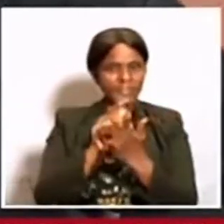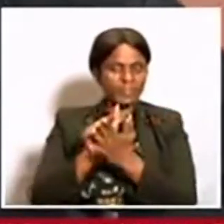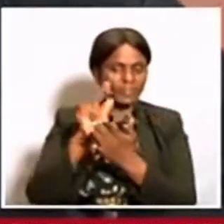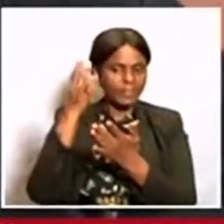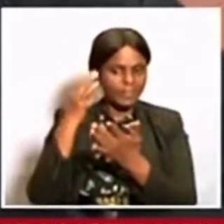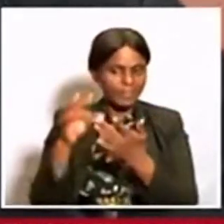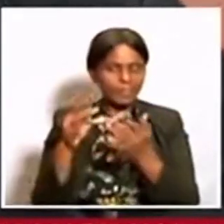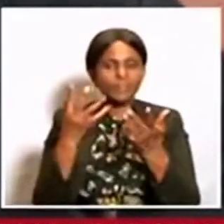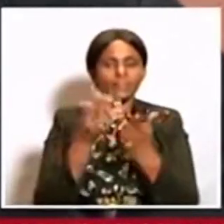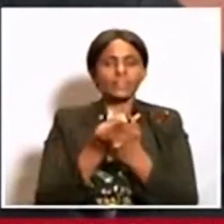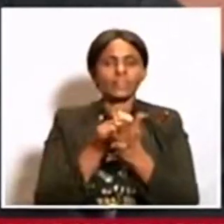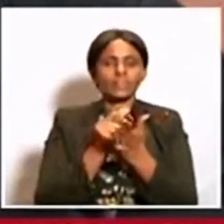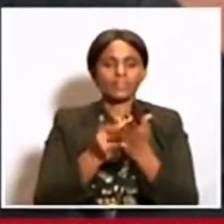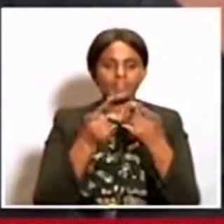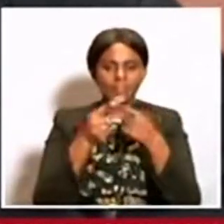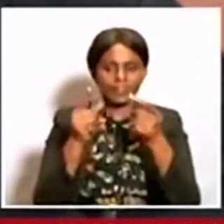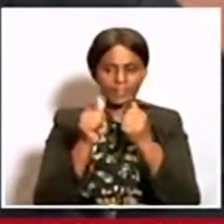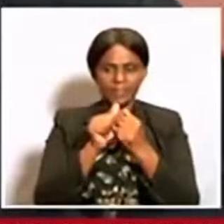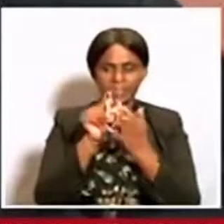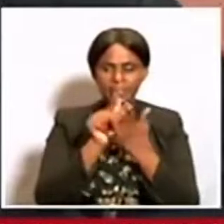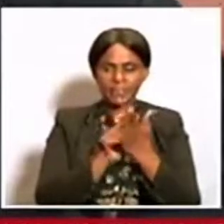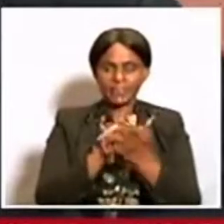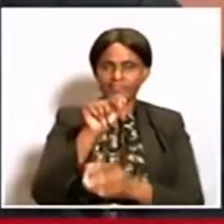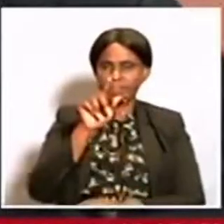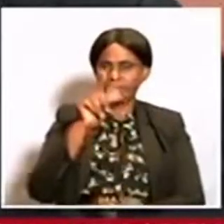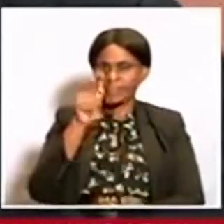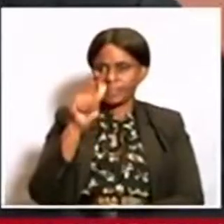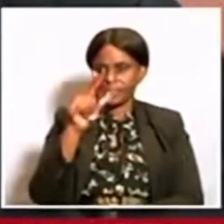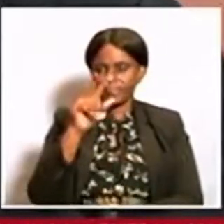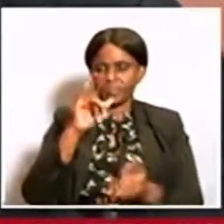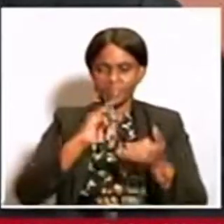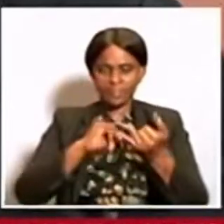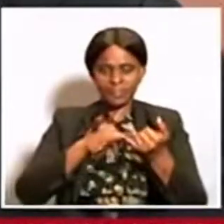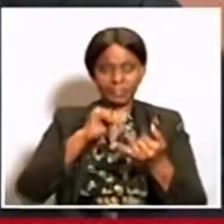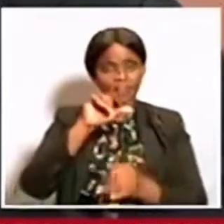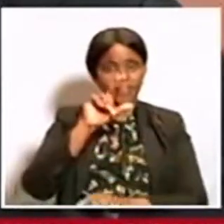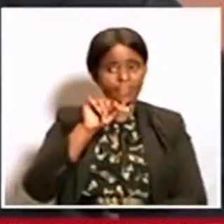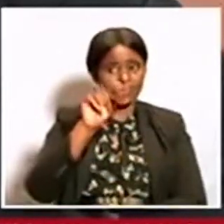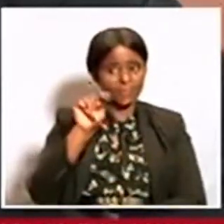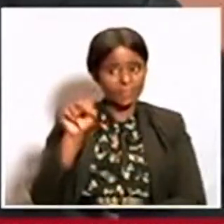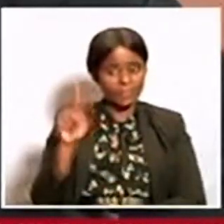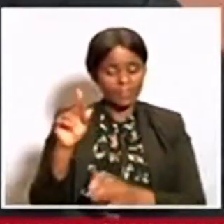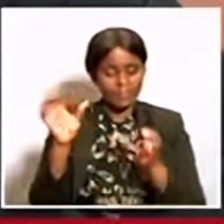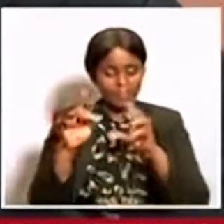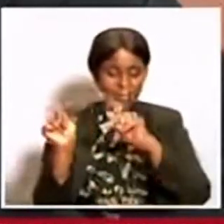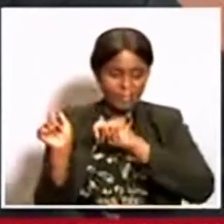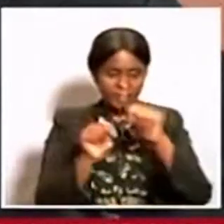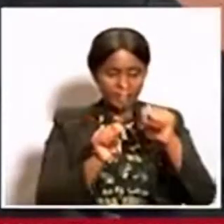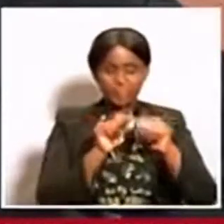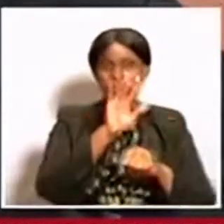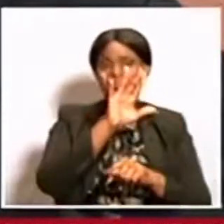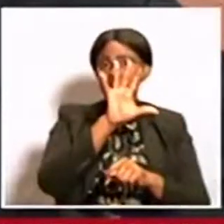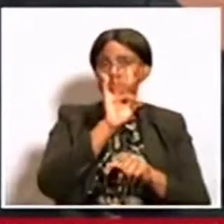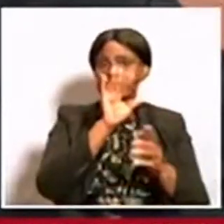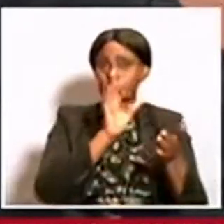to the Treasury. Contrary to the Act, on 21st September 2022, the Council transferred an amount of